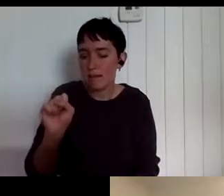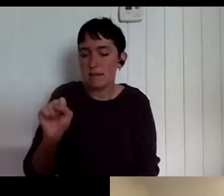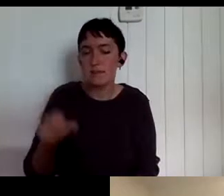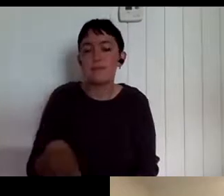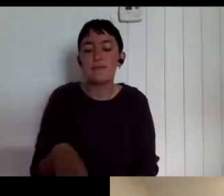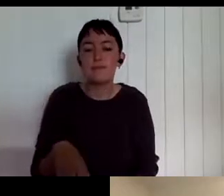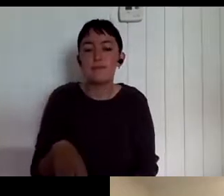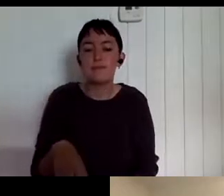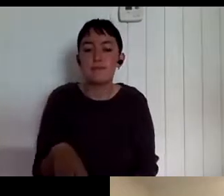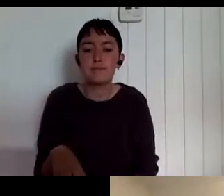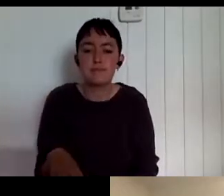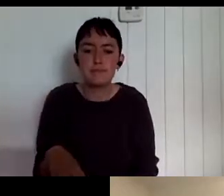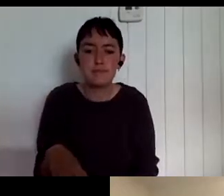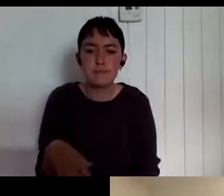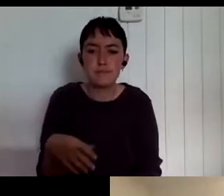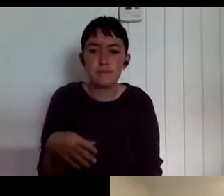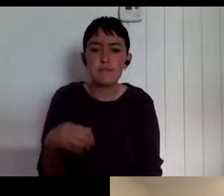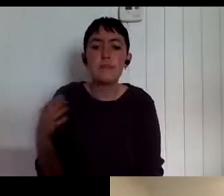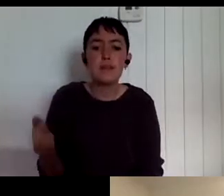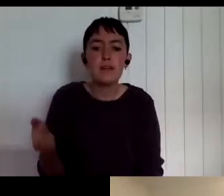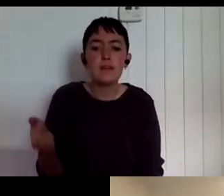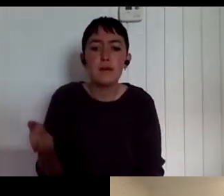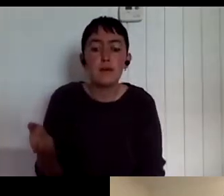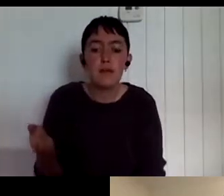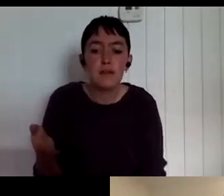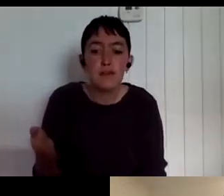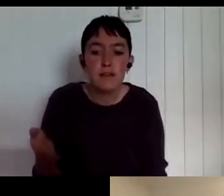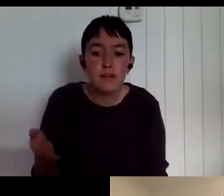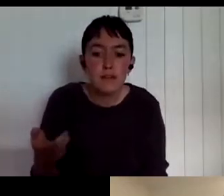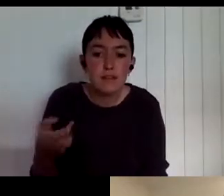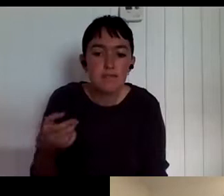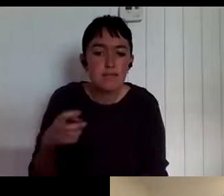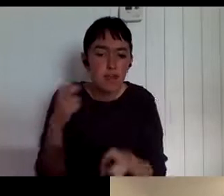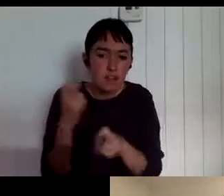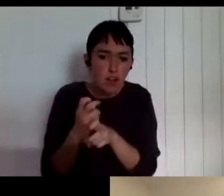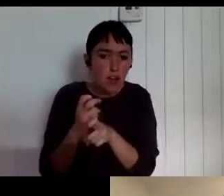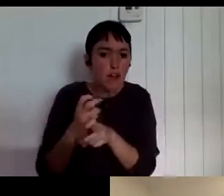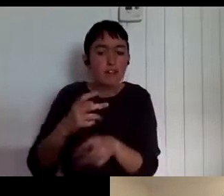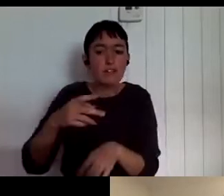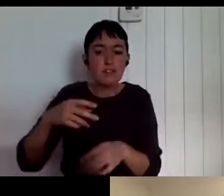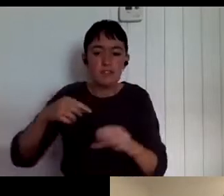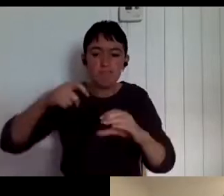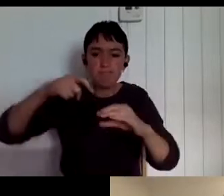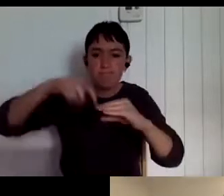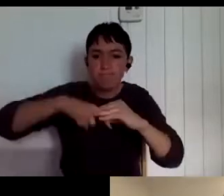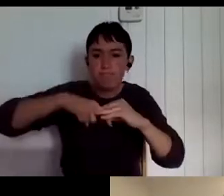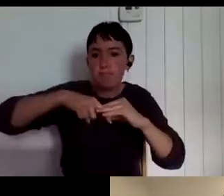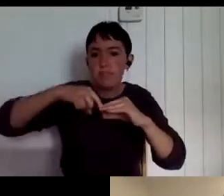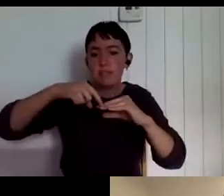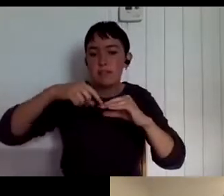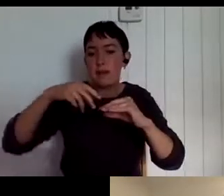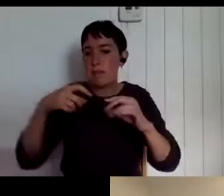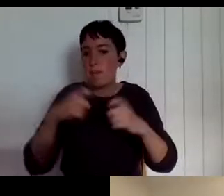they're, I don't know if you noticed, but it's really hard. Do not try this, but it's very hard to actually puncture a battery, right? Because it's very like compressed